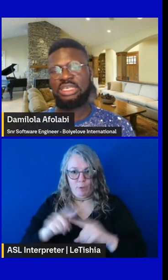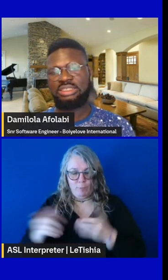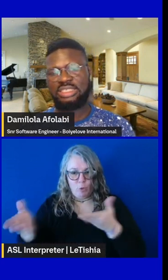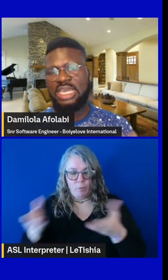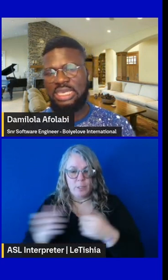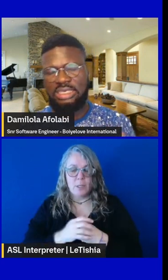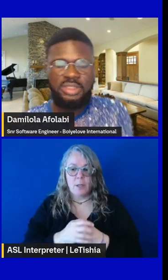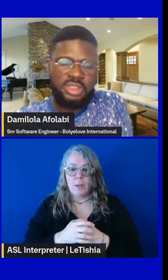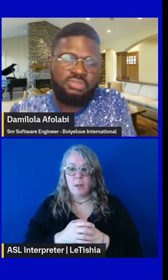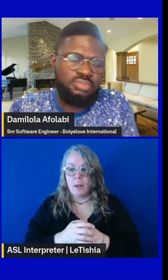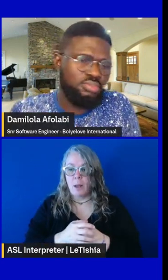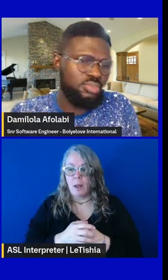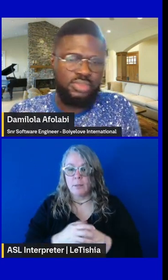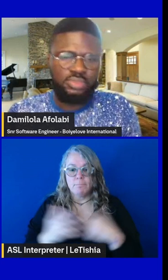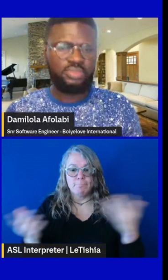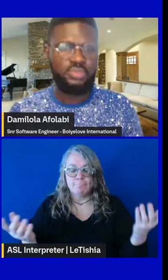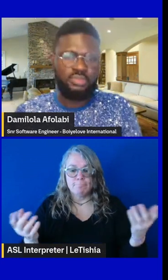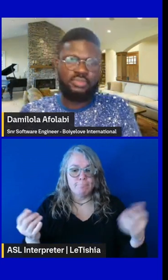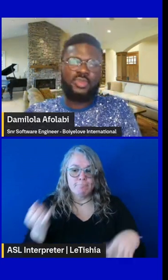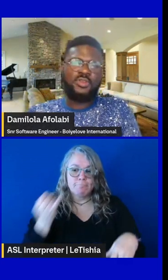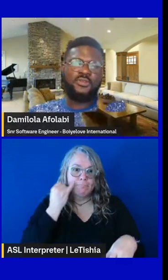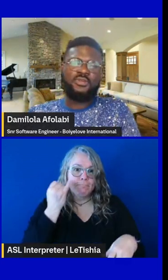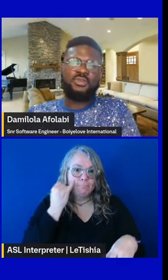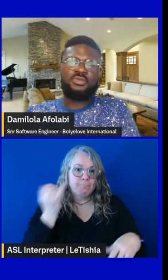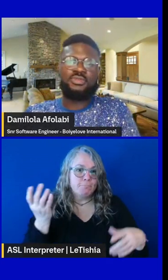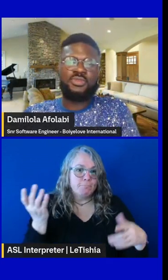surge in, say,